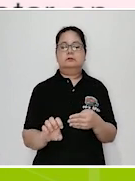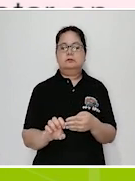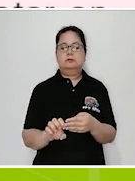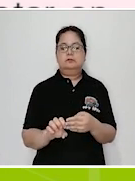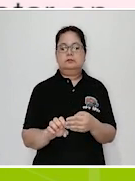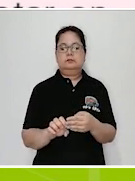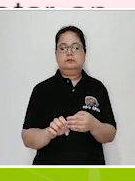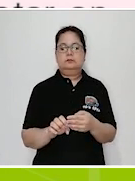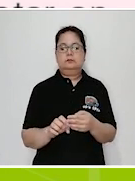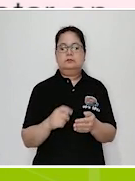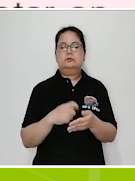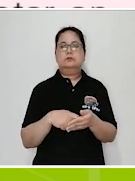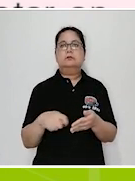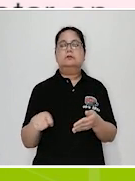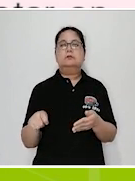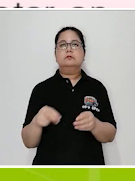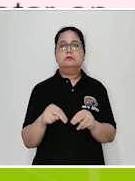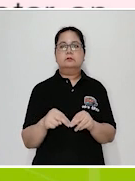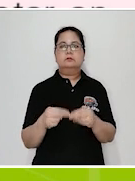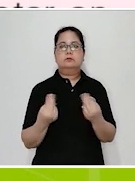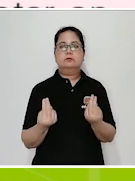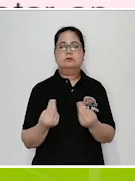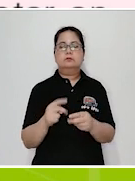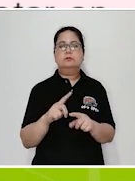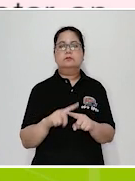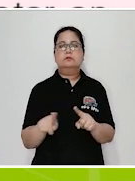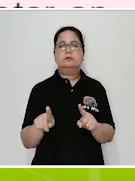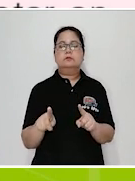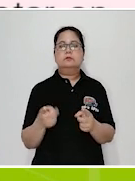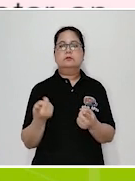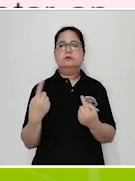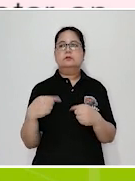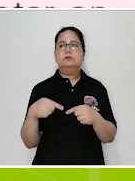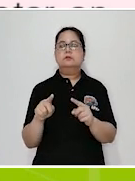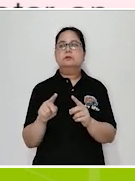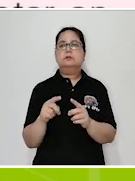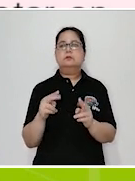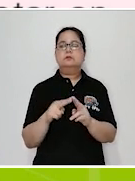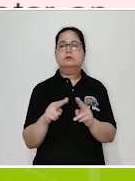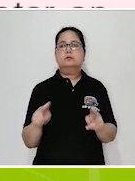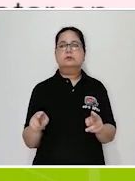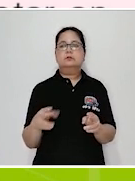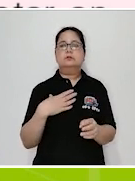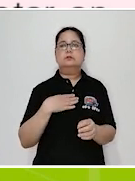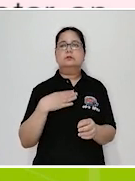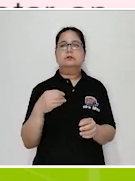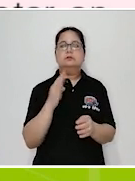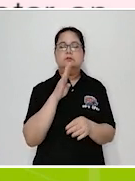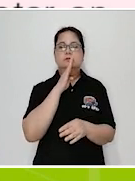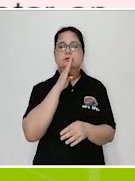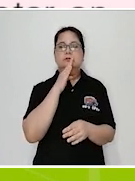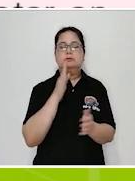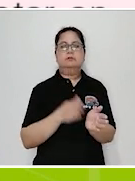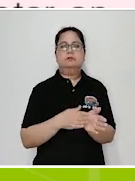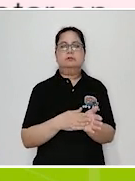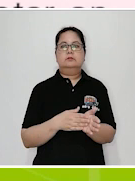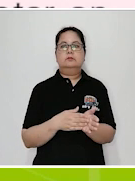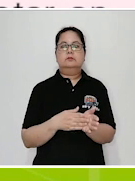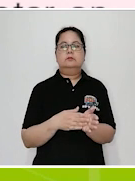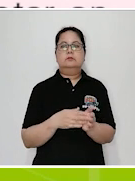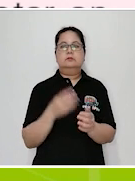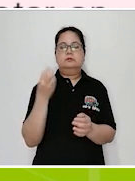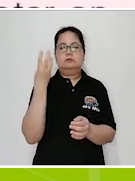Biol wrote the assignment in her notebook, but when she got home, she just wanted a break from school, so